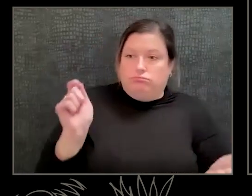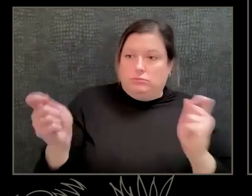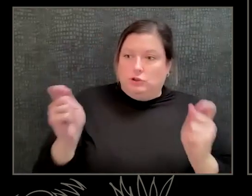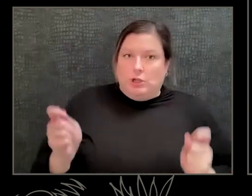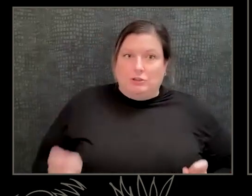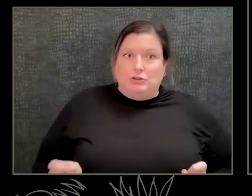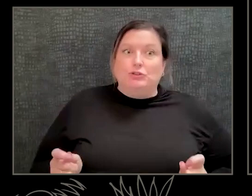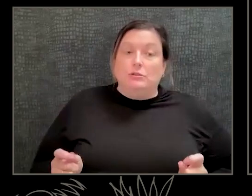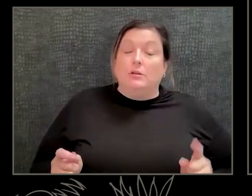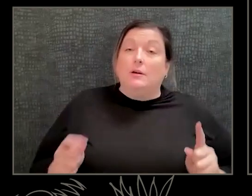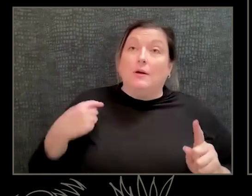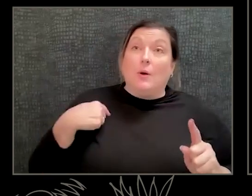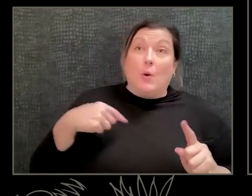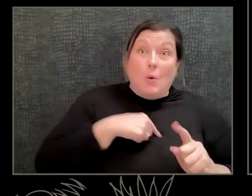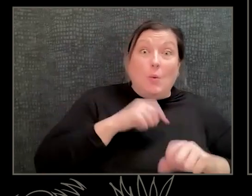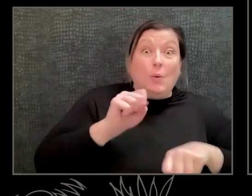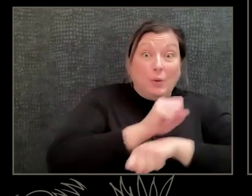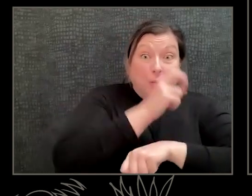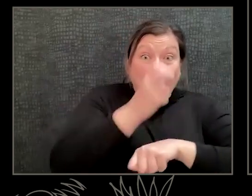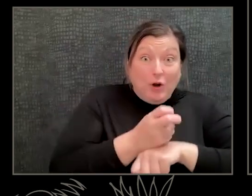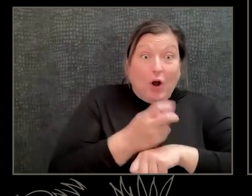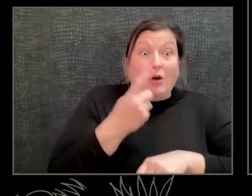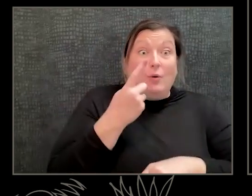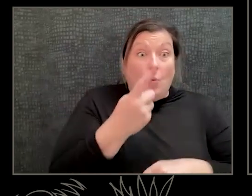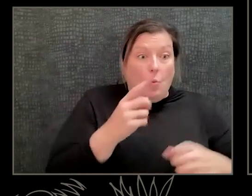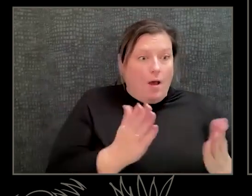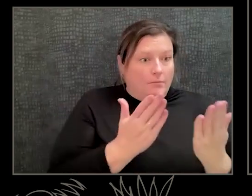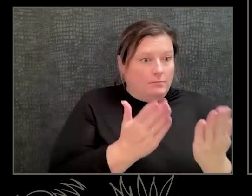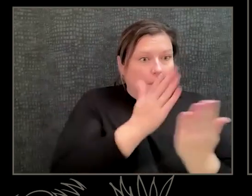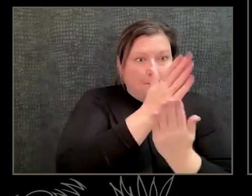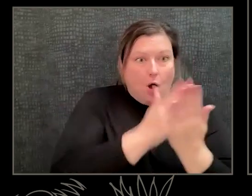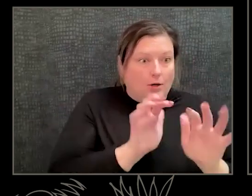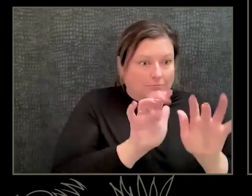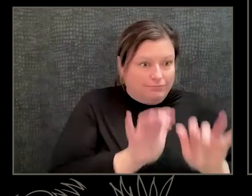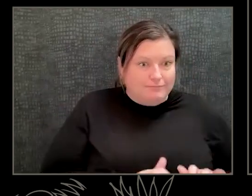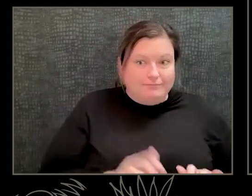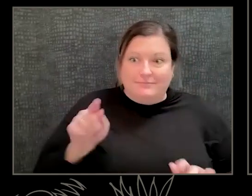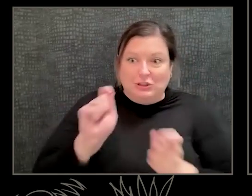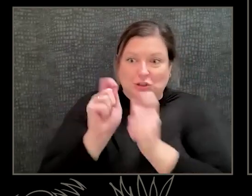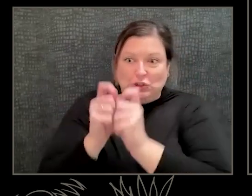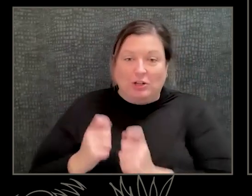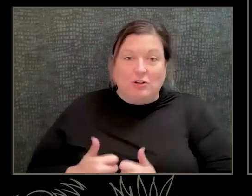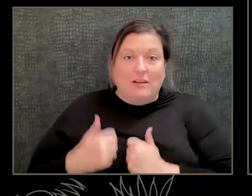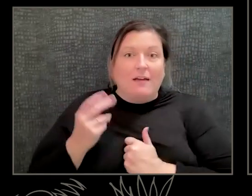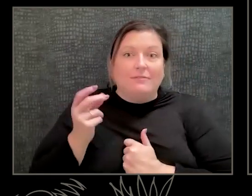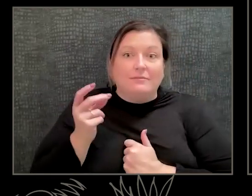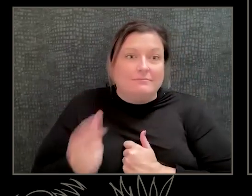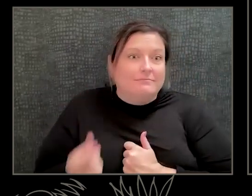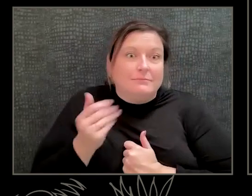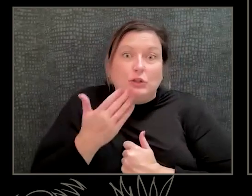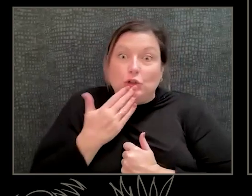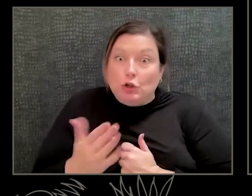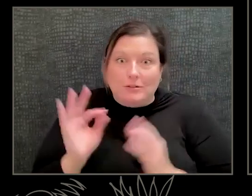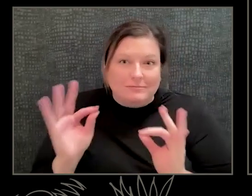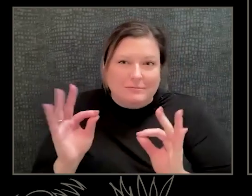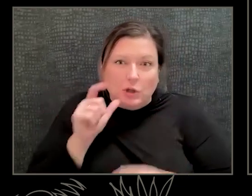work hard for having one import, one component, you're good to go. You never have to kind of second guess yourself.